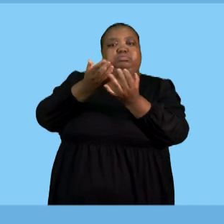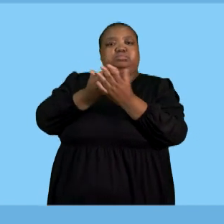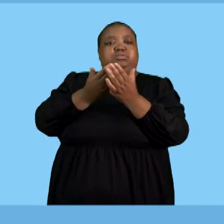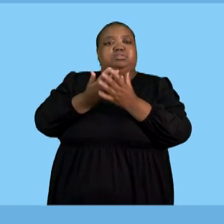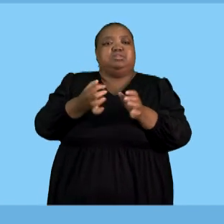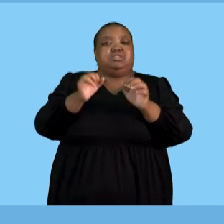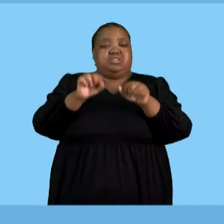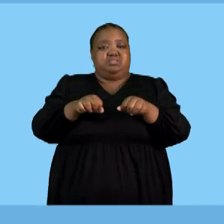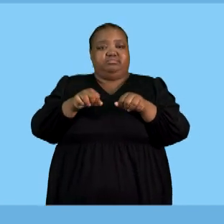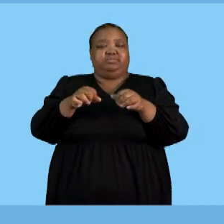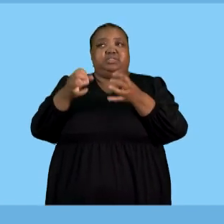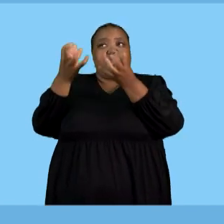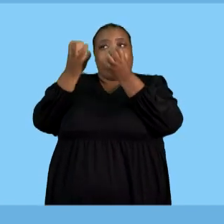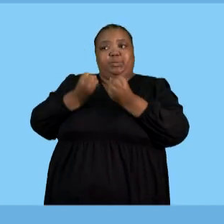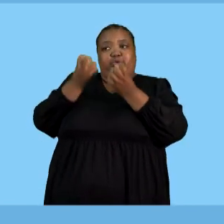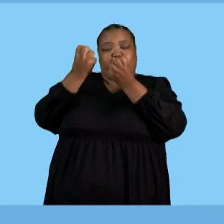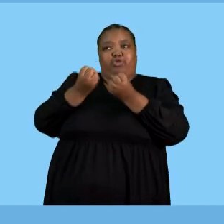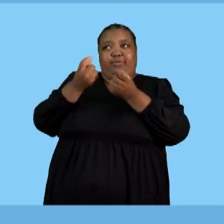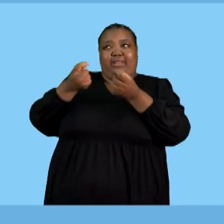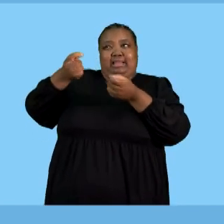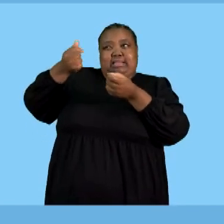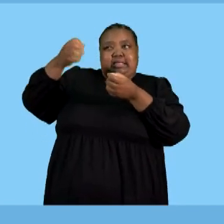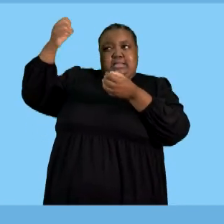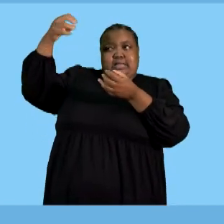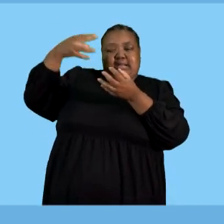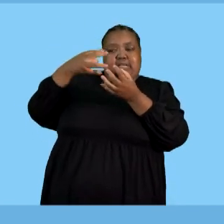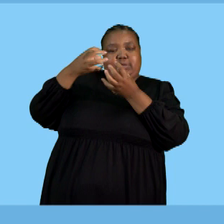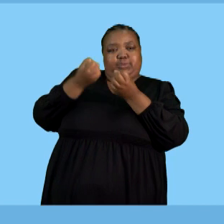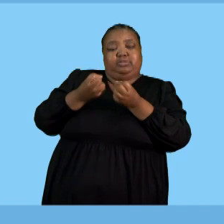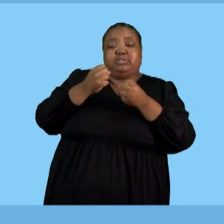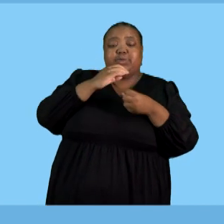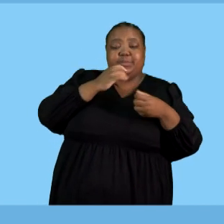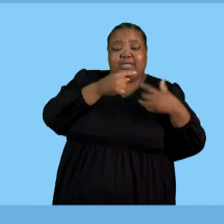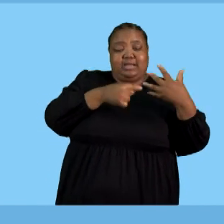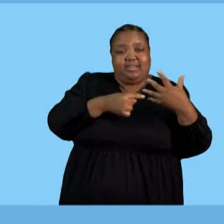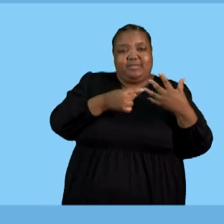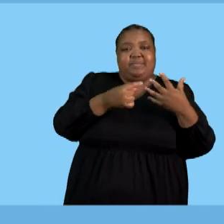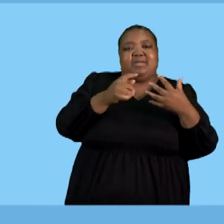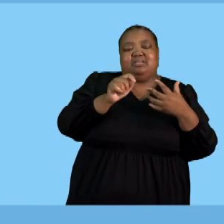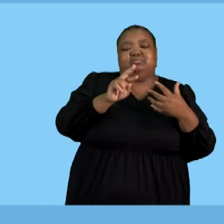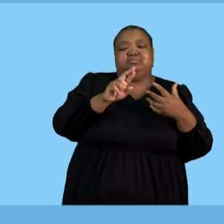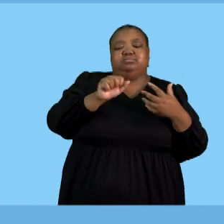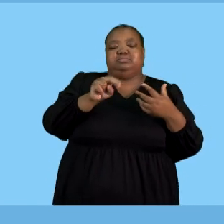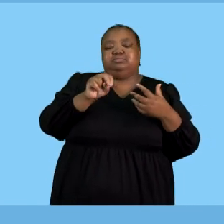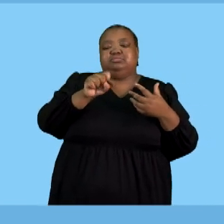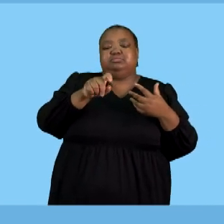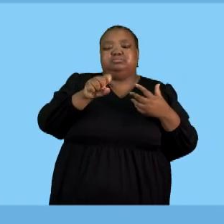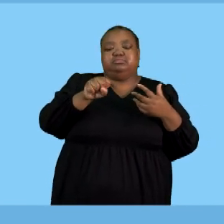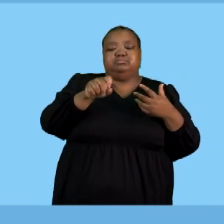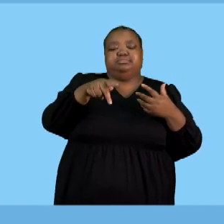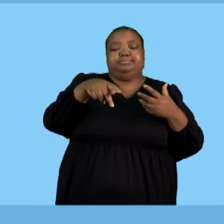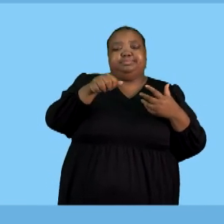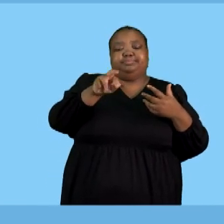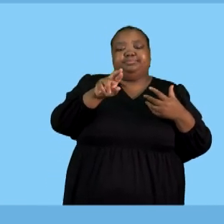reflect a little bit of that particular light. So therefore, these objects are said to be transparent.